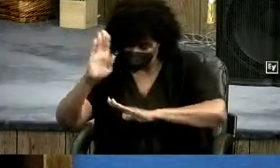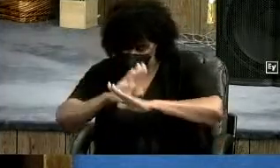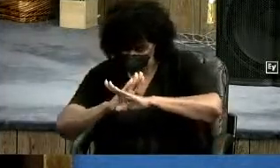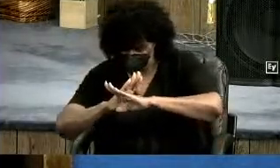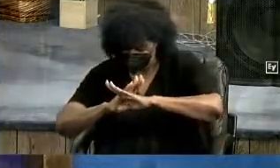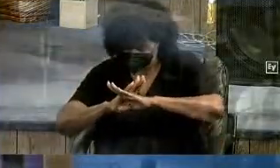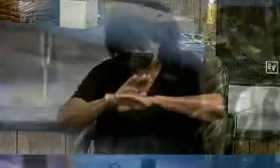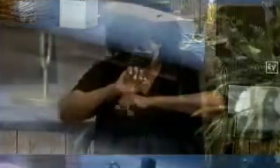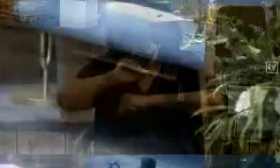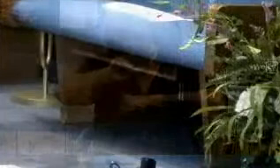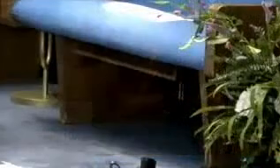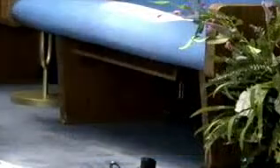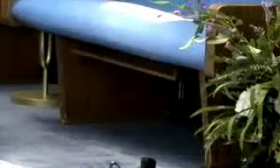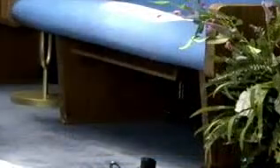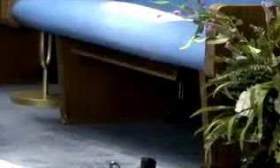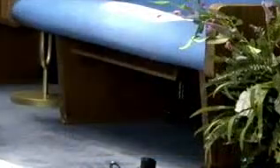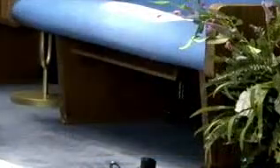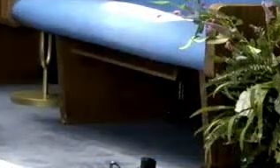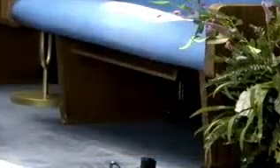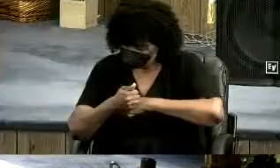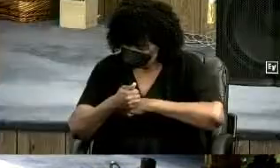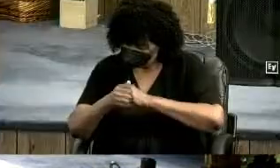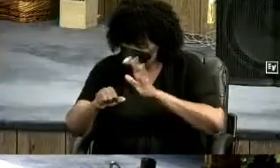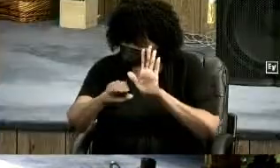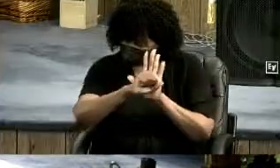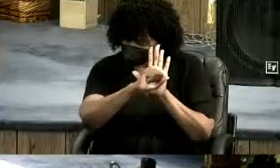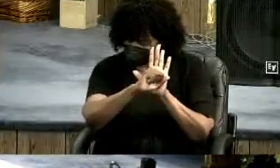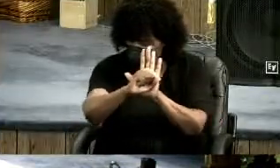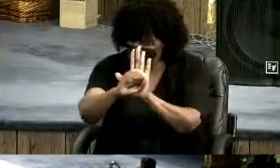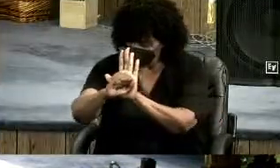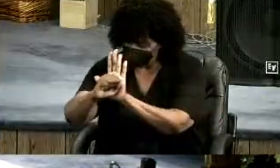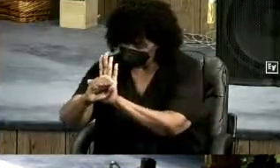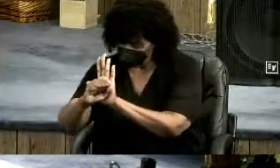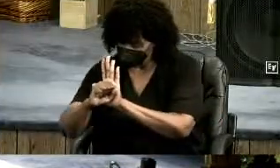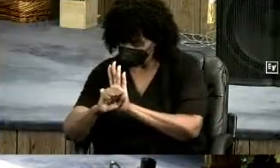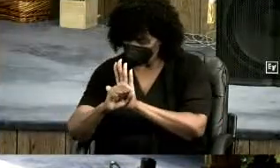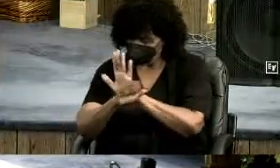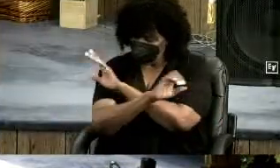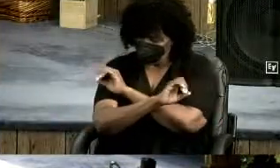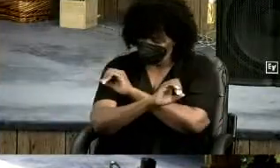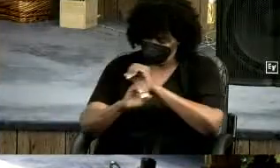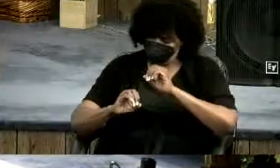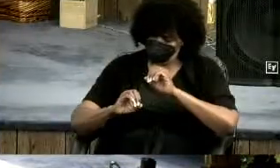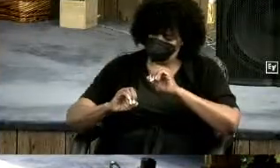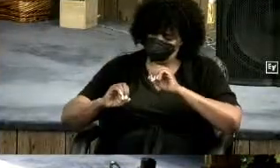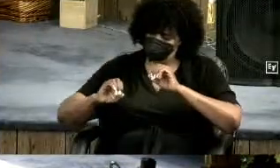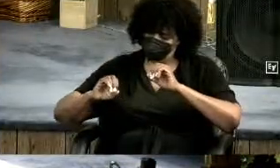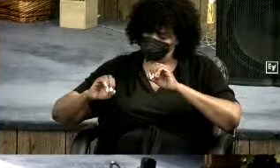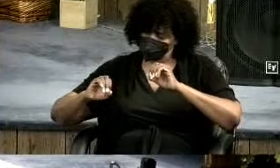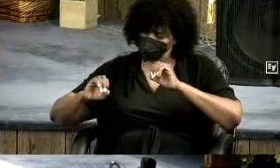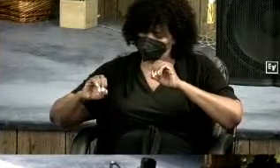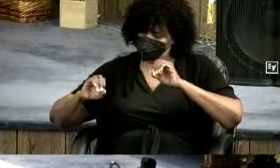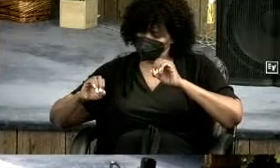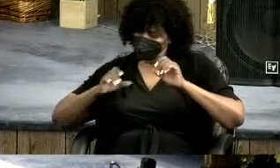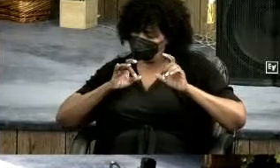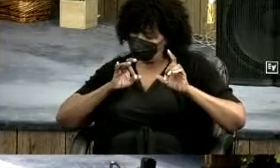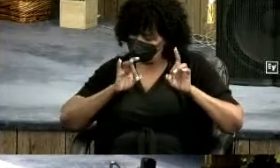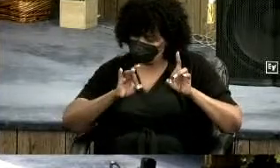if you seal it up with your seal, then no weapon formed against